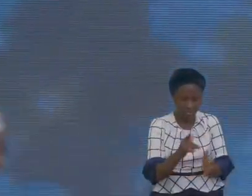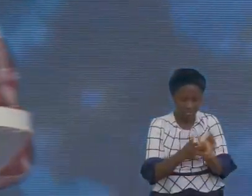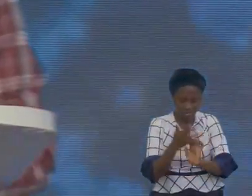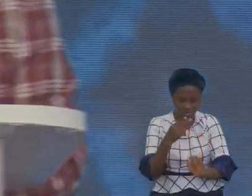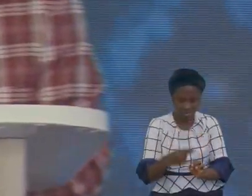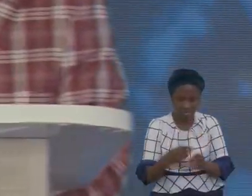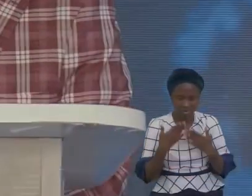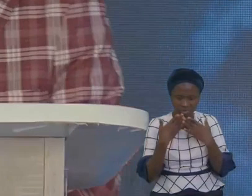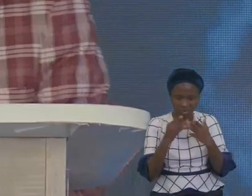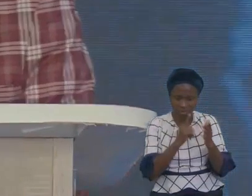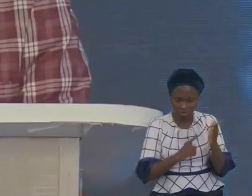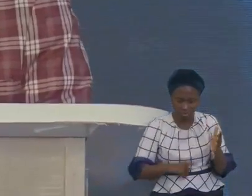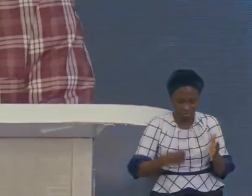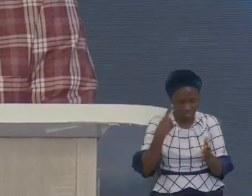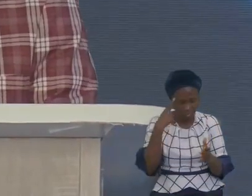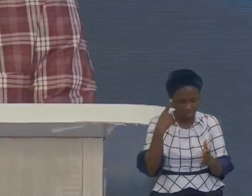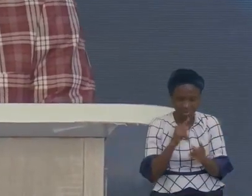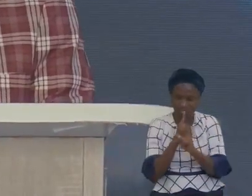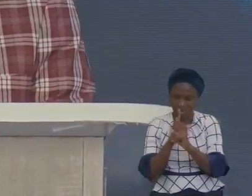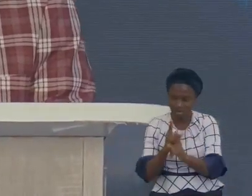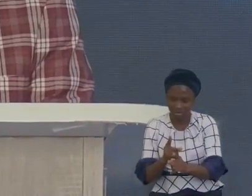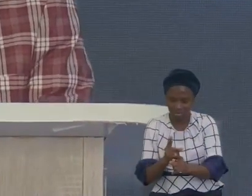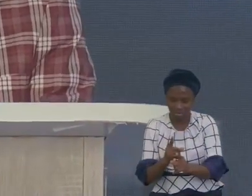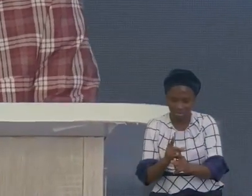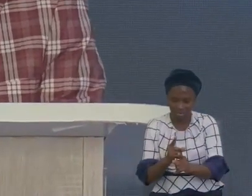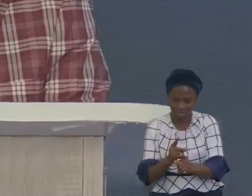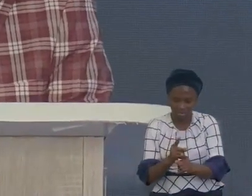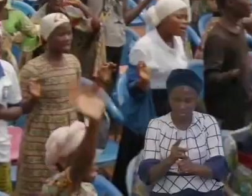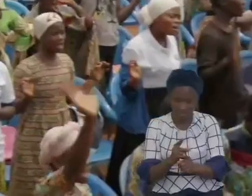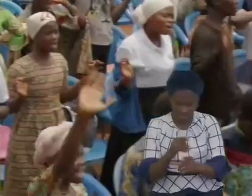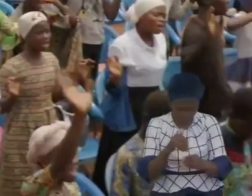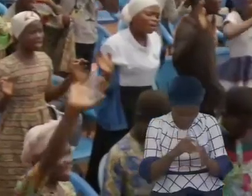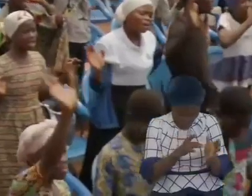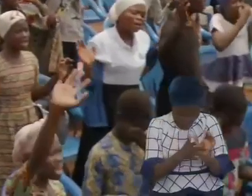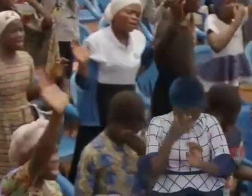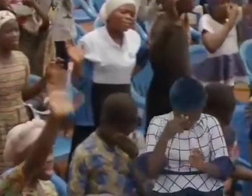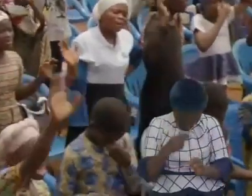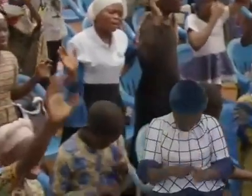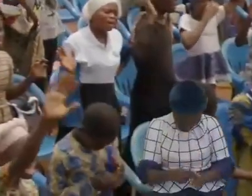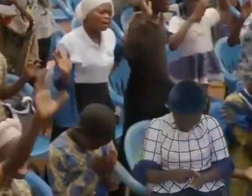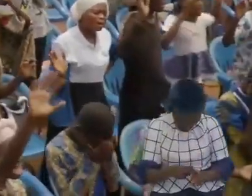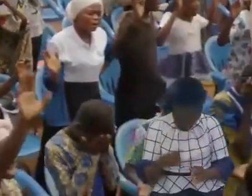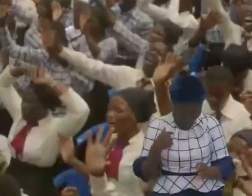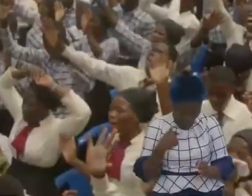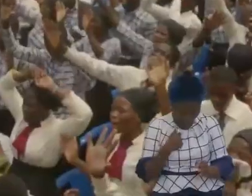In Jesus' name we pray.